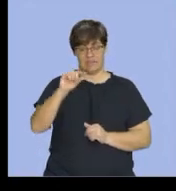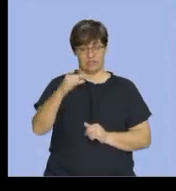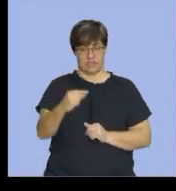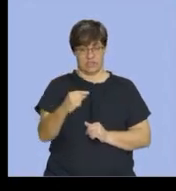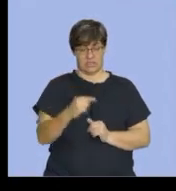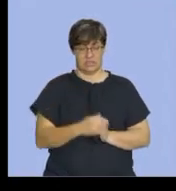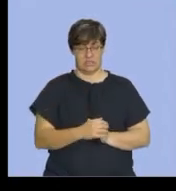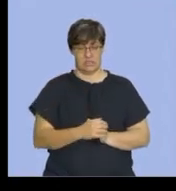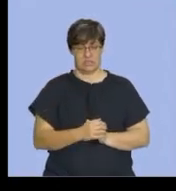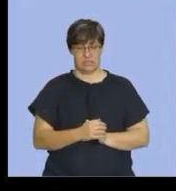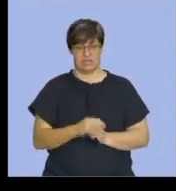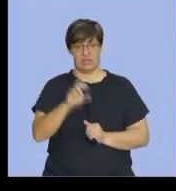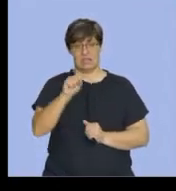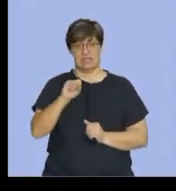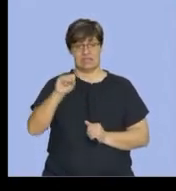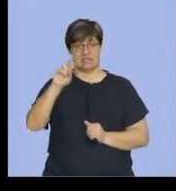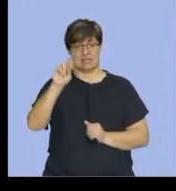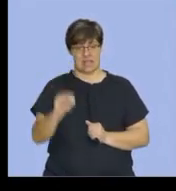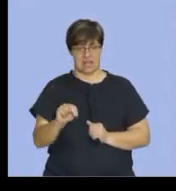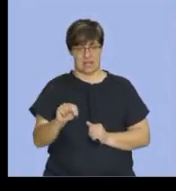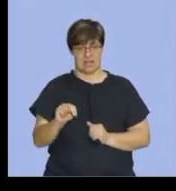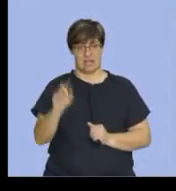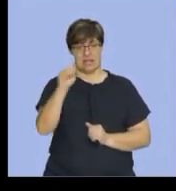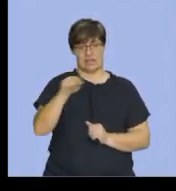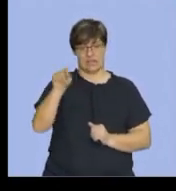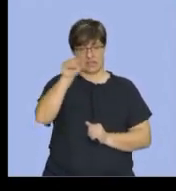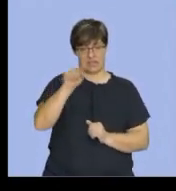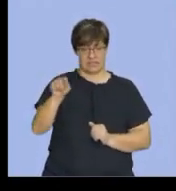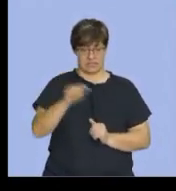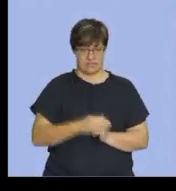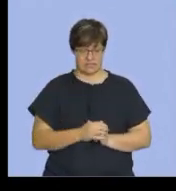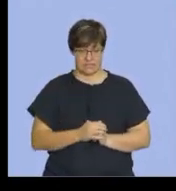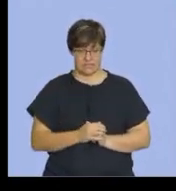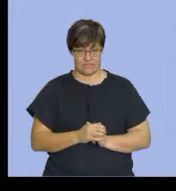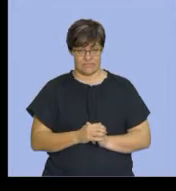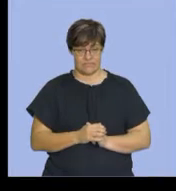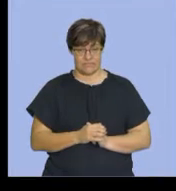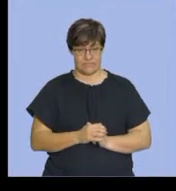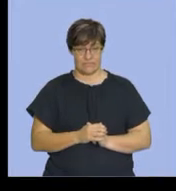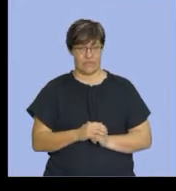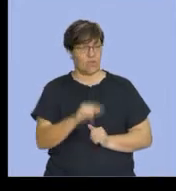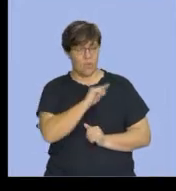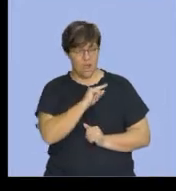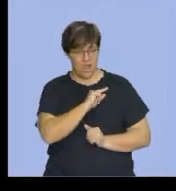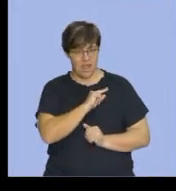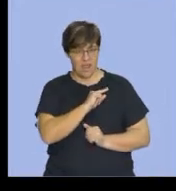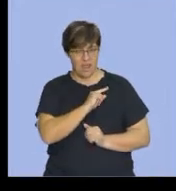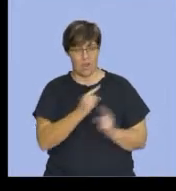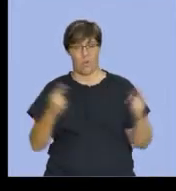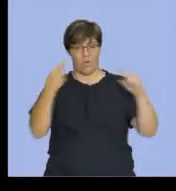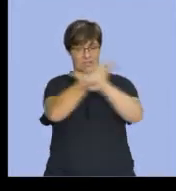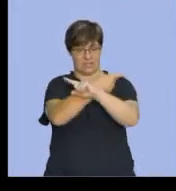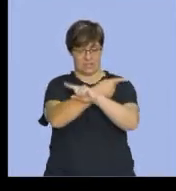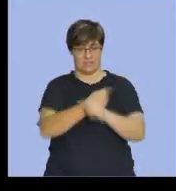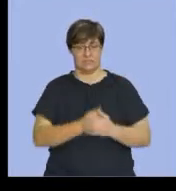Fg sine theta, okay? Because it's